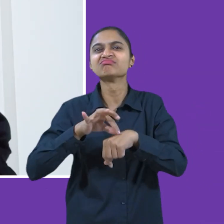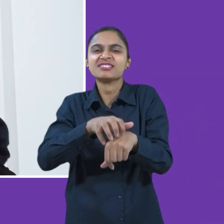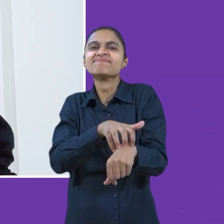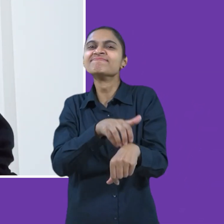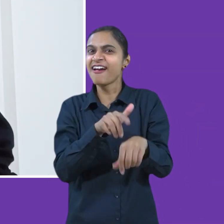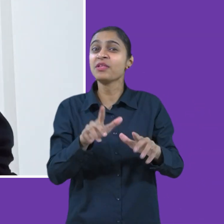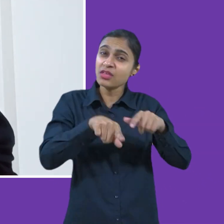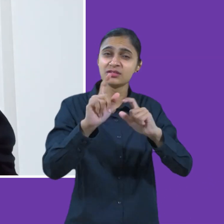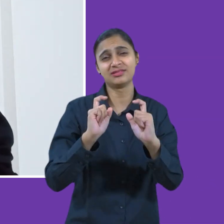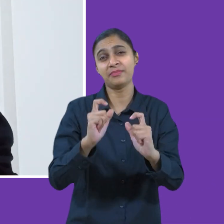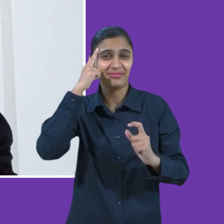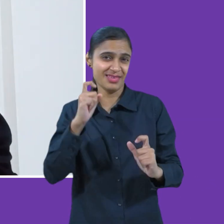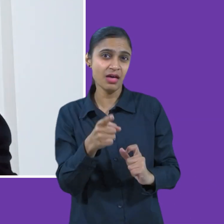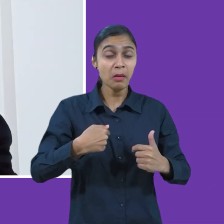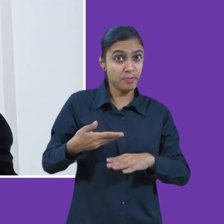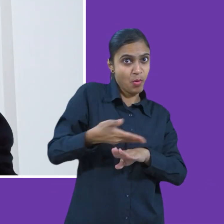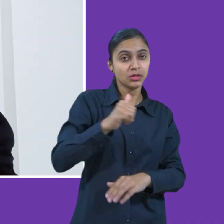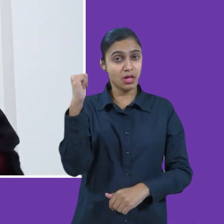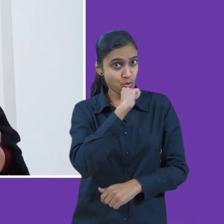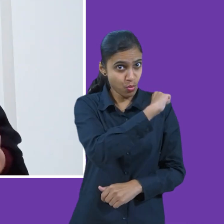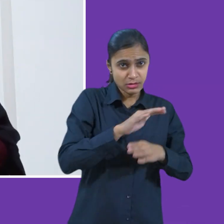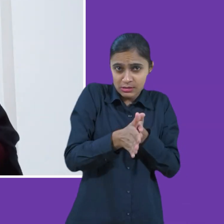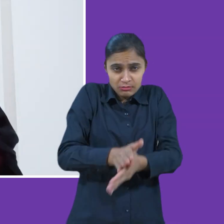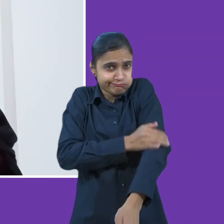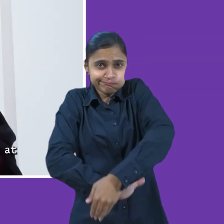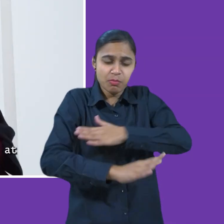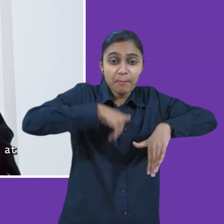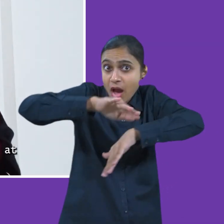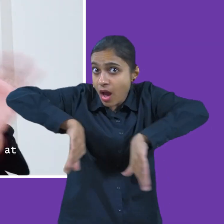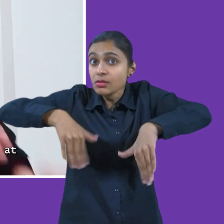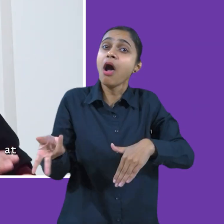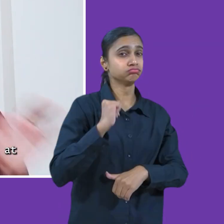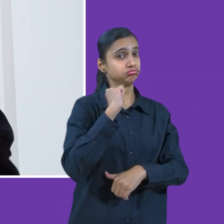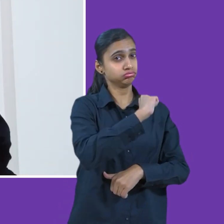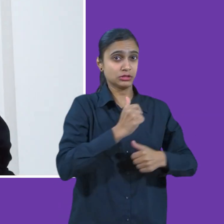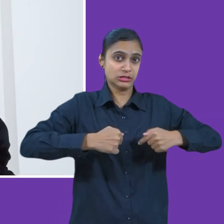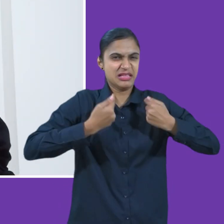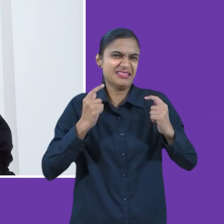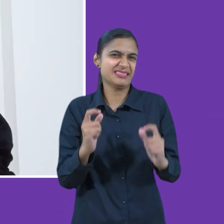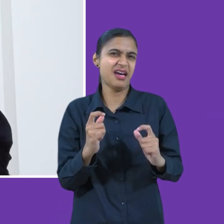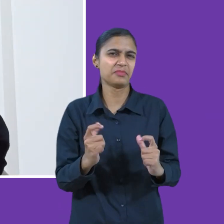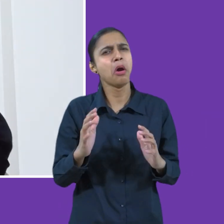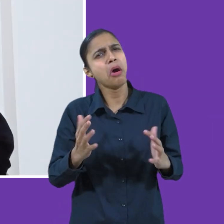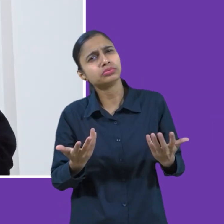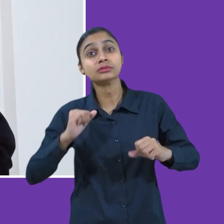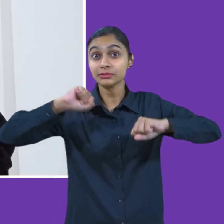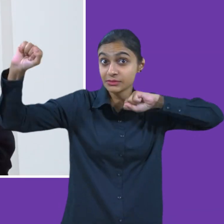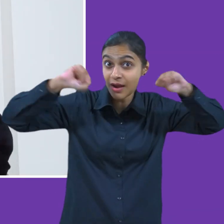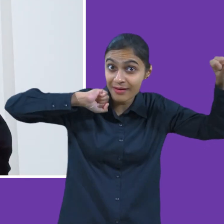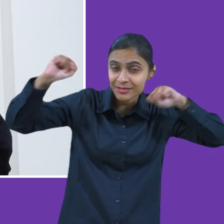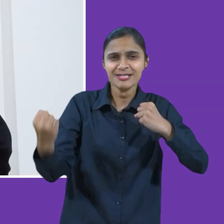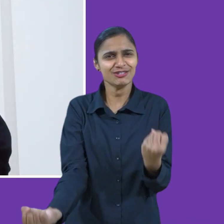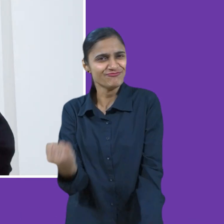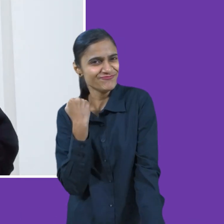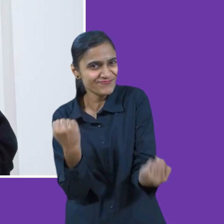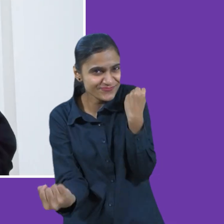after swimming. So actually all these things helped me, and even when I couldn't go out, I would do some exercise at home, following some self-help